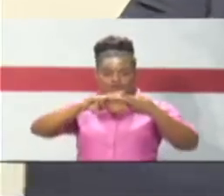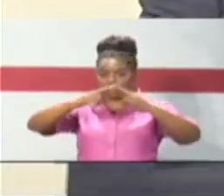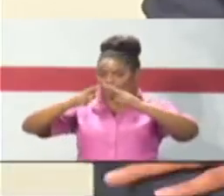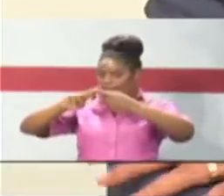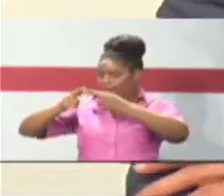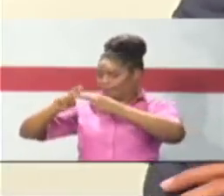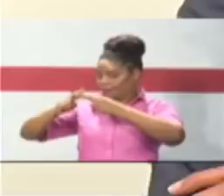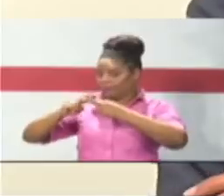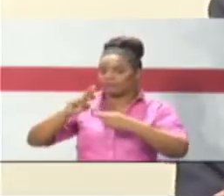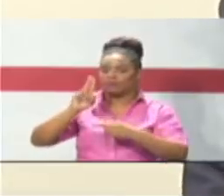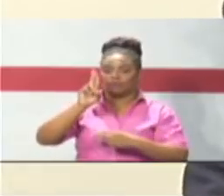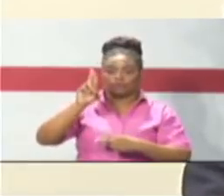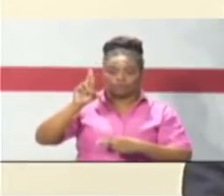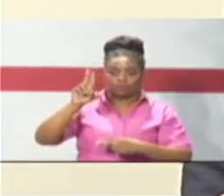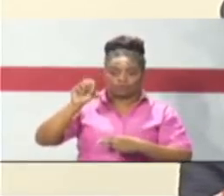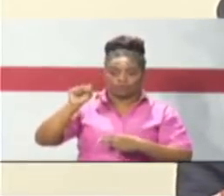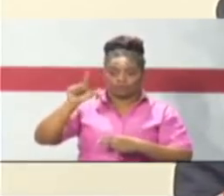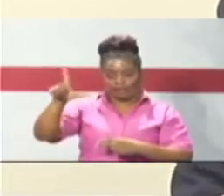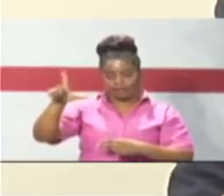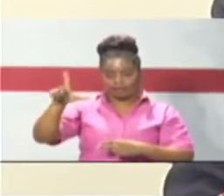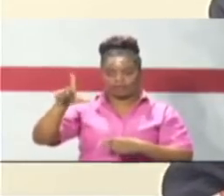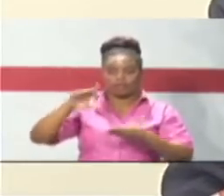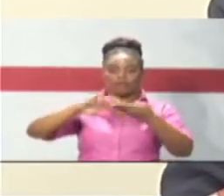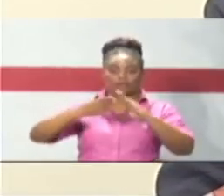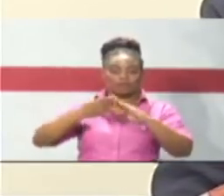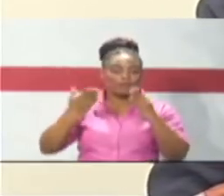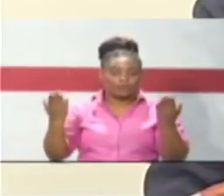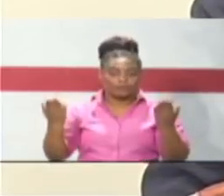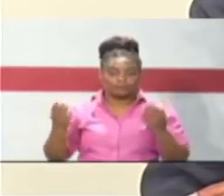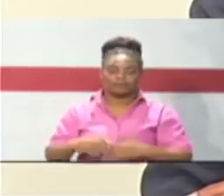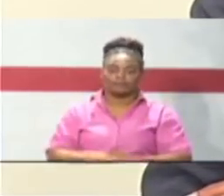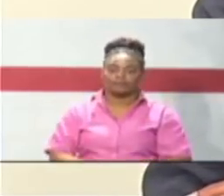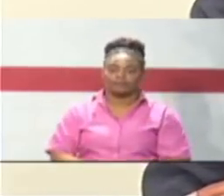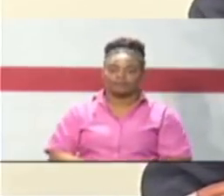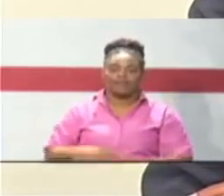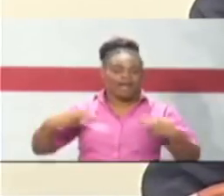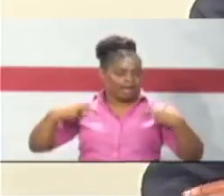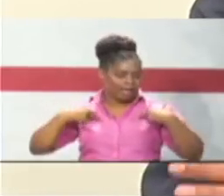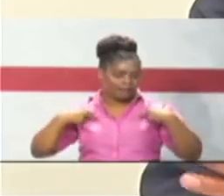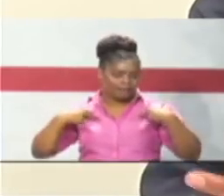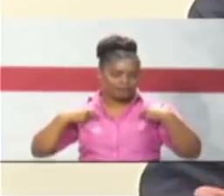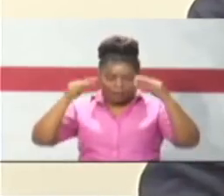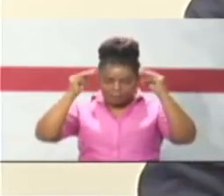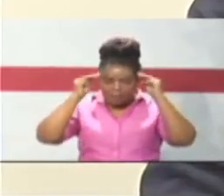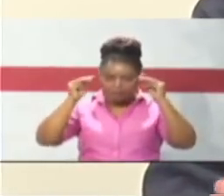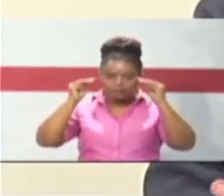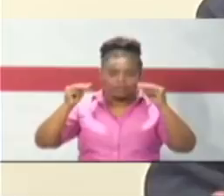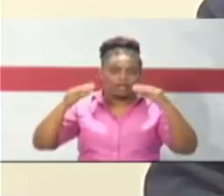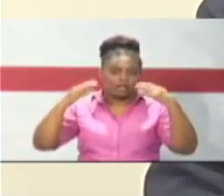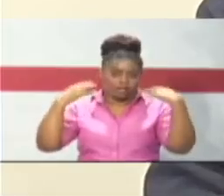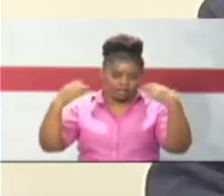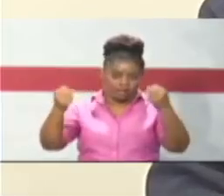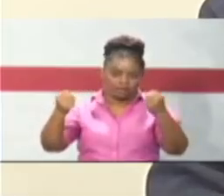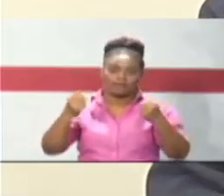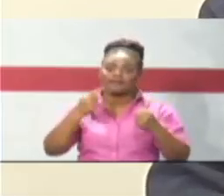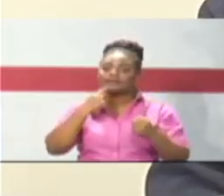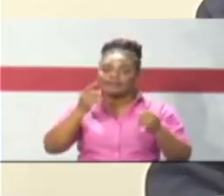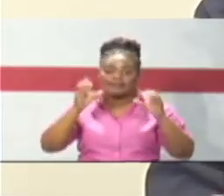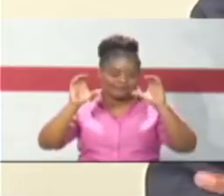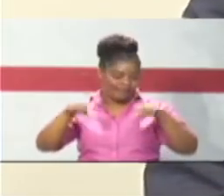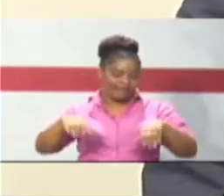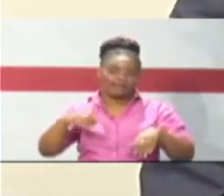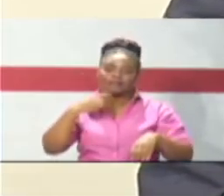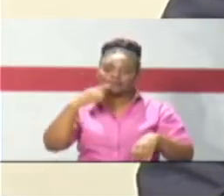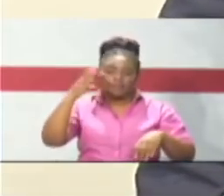In each of the community drives that we do, and I could speak to you now from experience as a member of parliament from St.